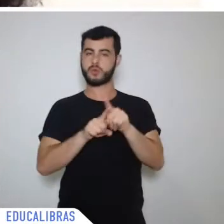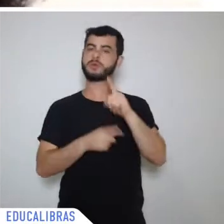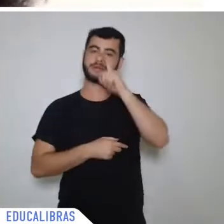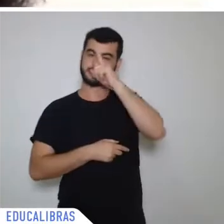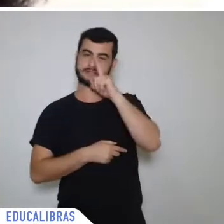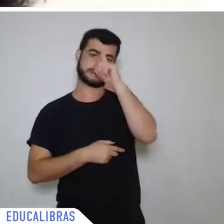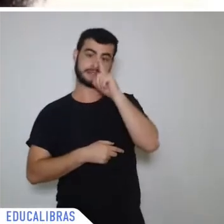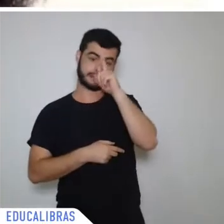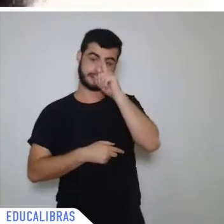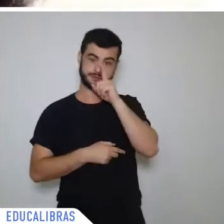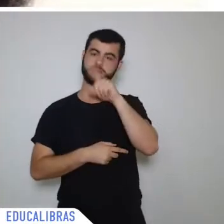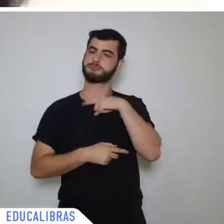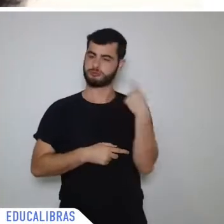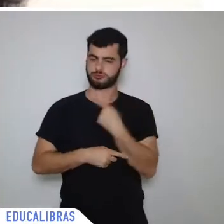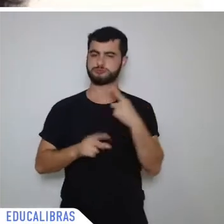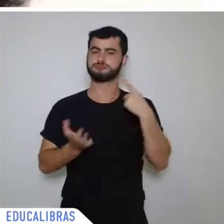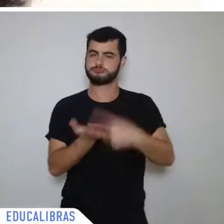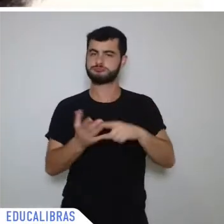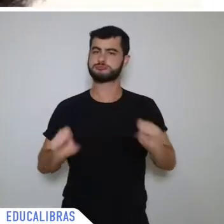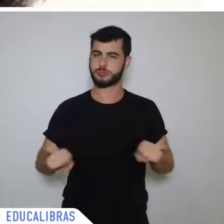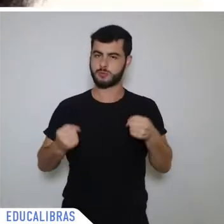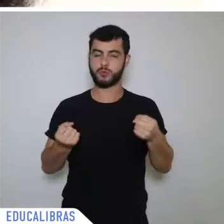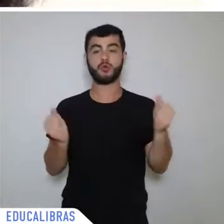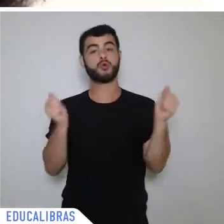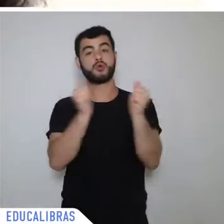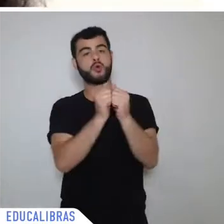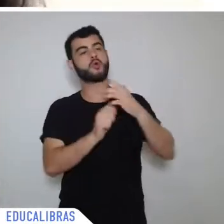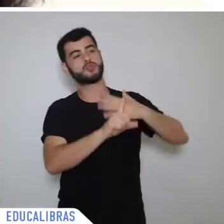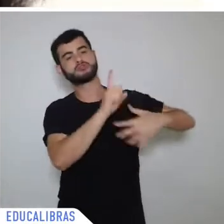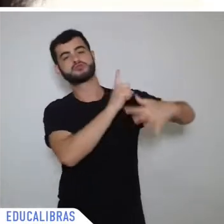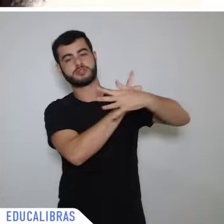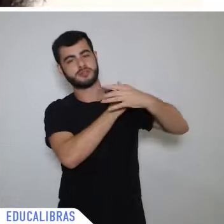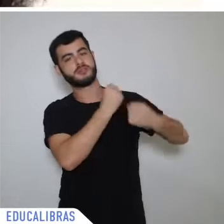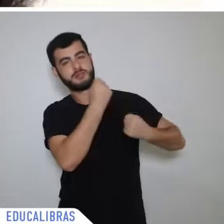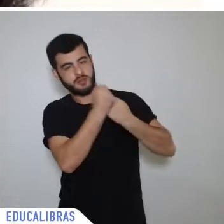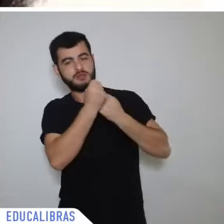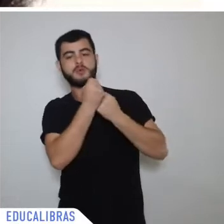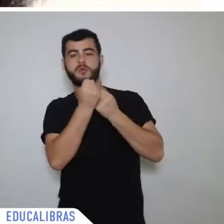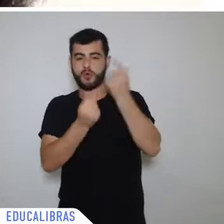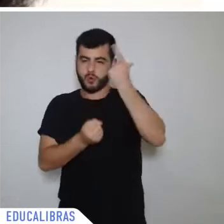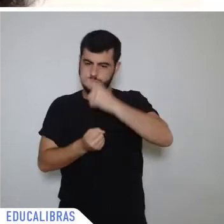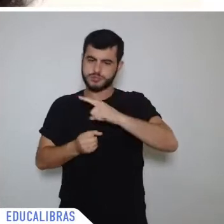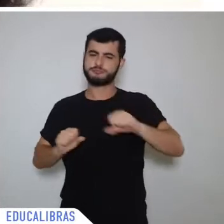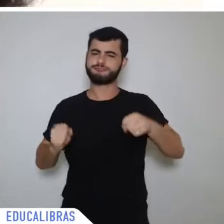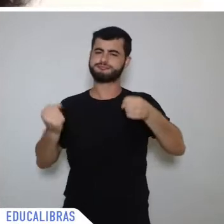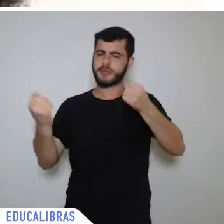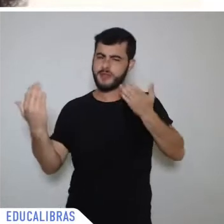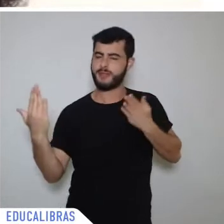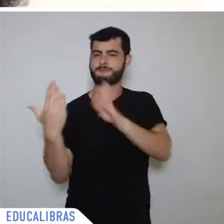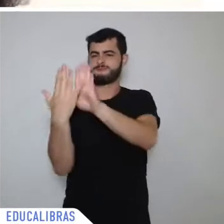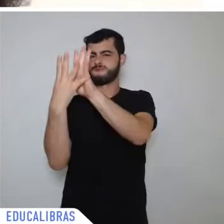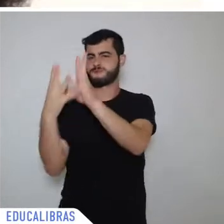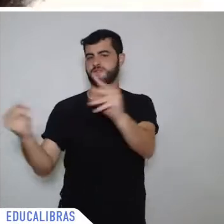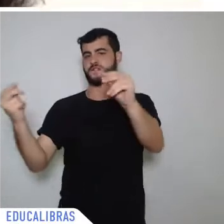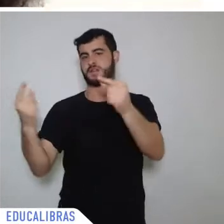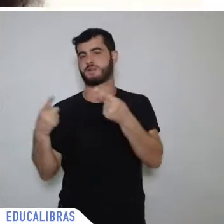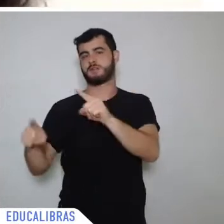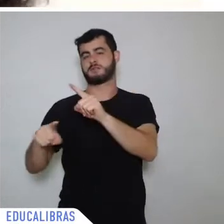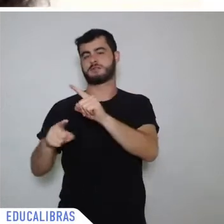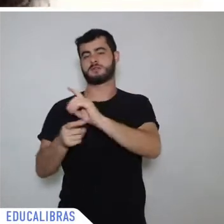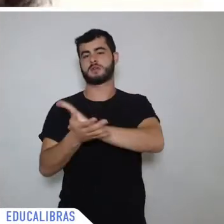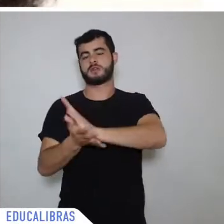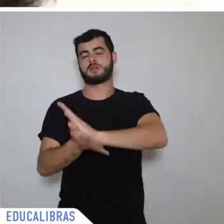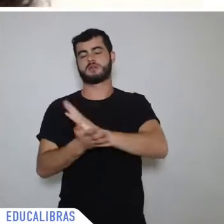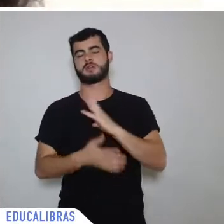we need this visibility not to put us at risk, but we need the cooperation from every levels of society so that the transphobia